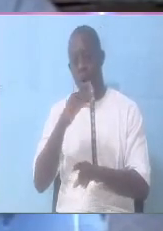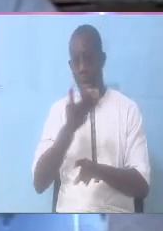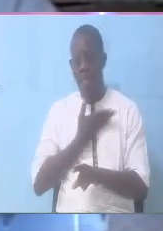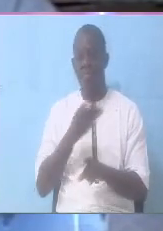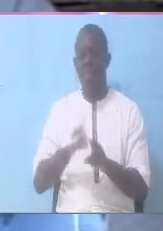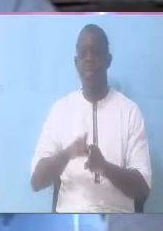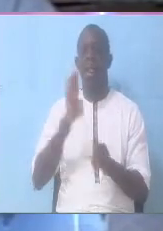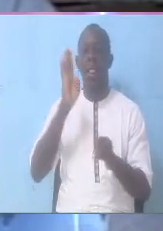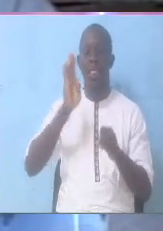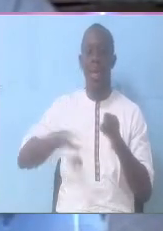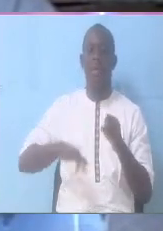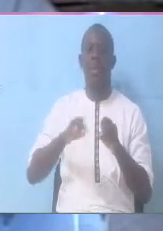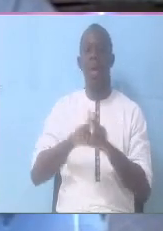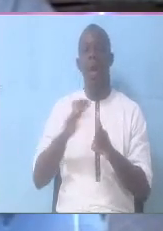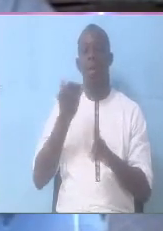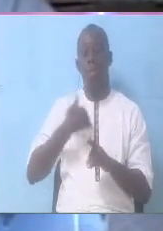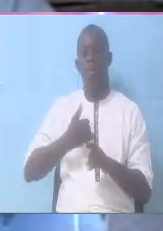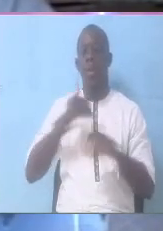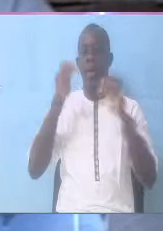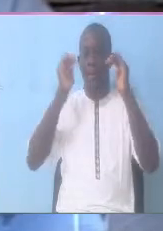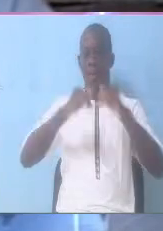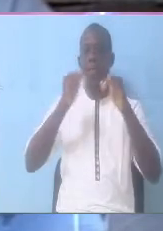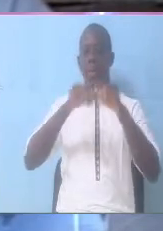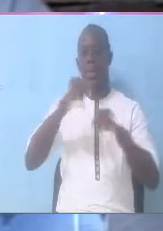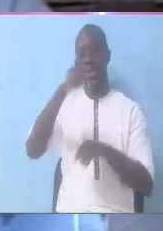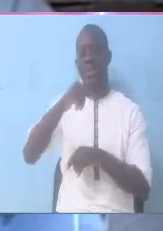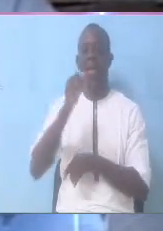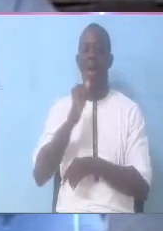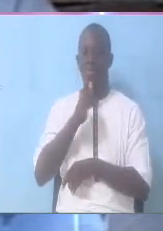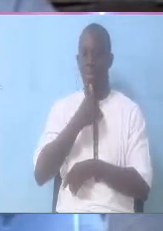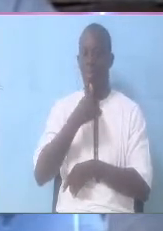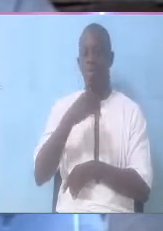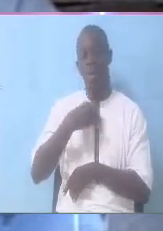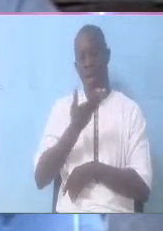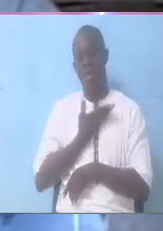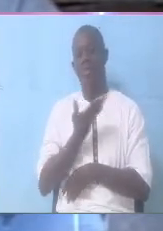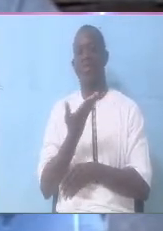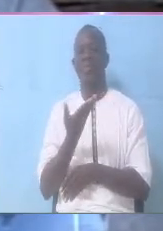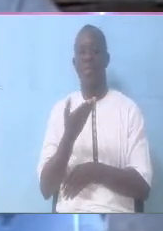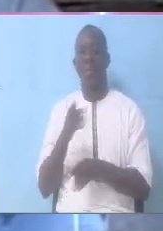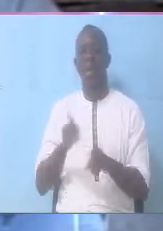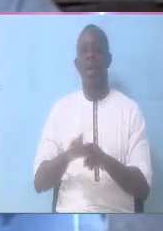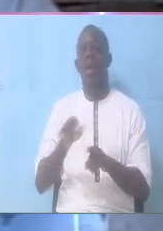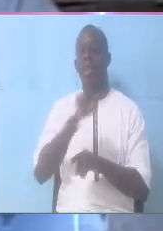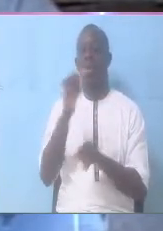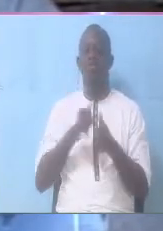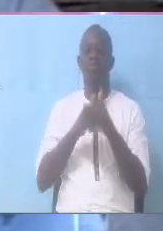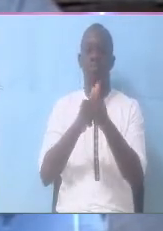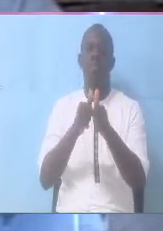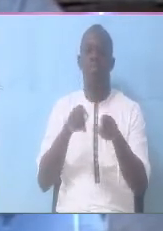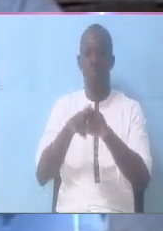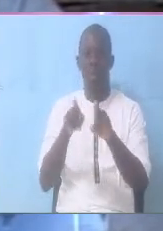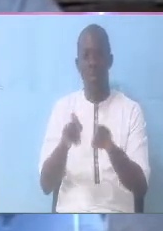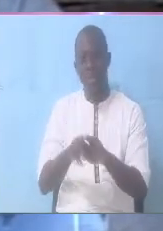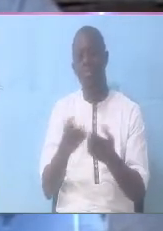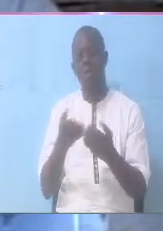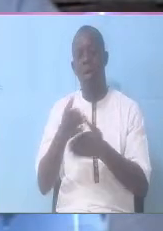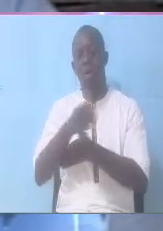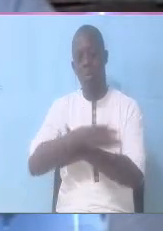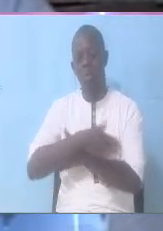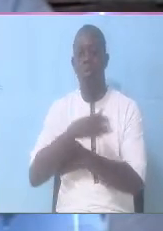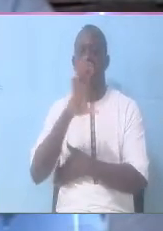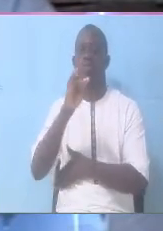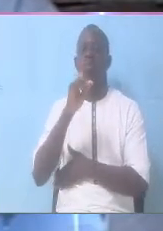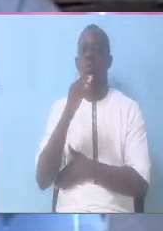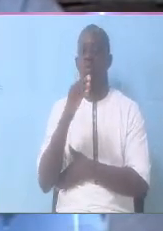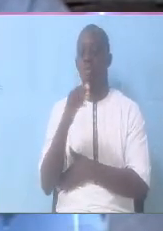having our last public hearing session this afternoon, and then follow with closure. Wokono nga